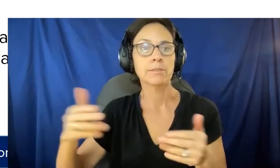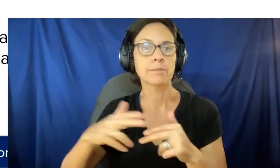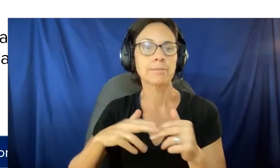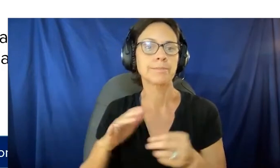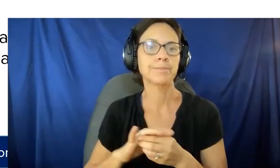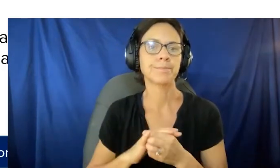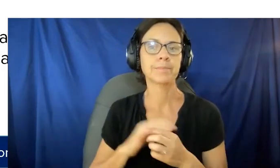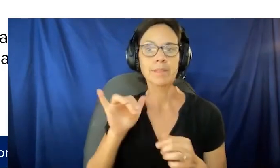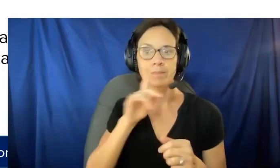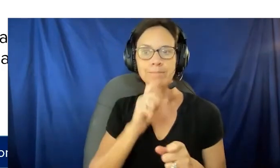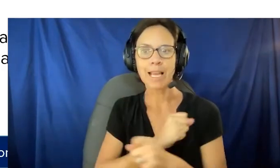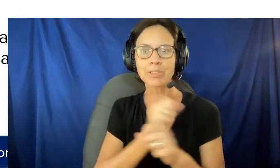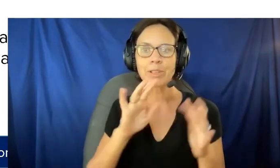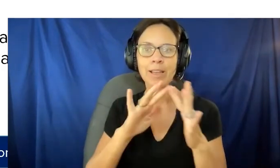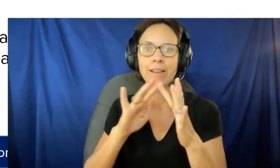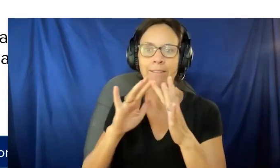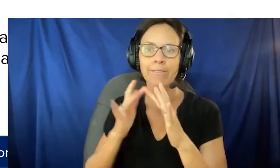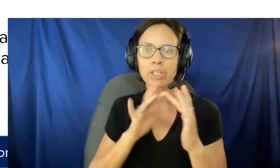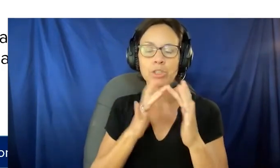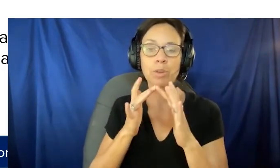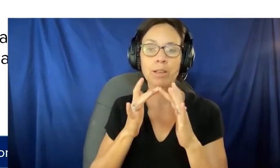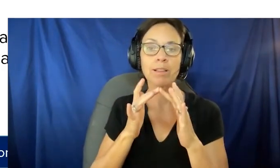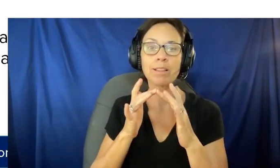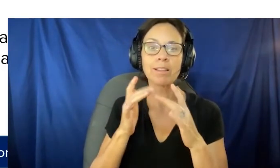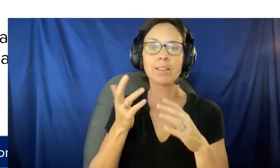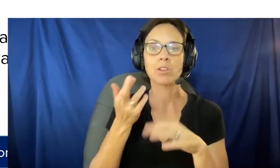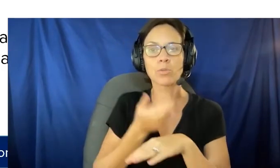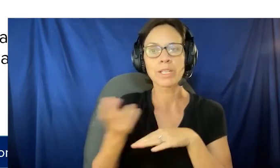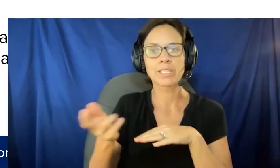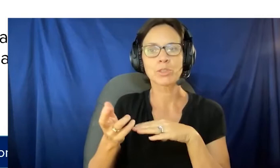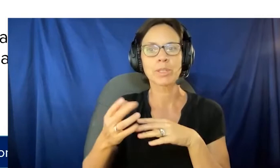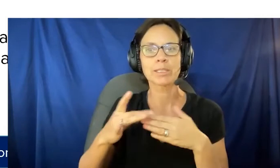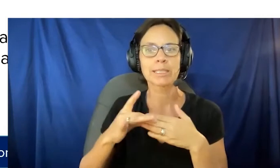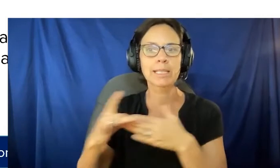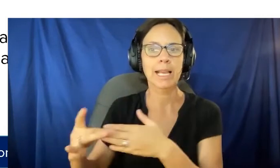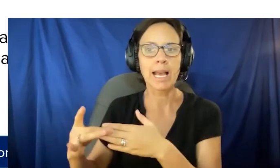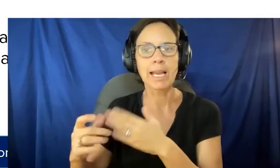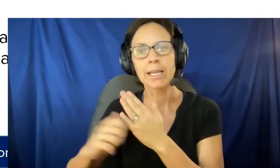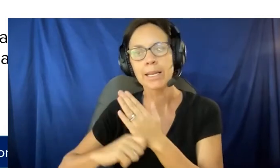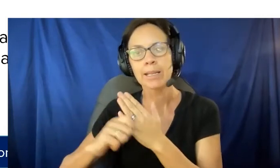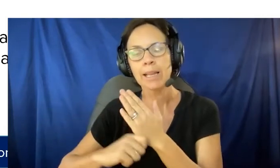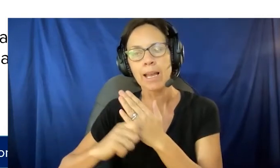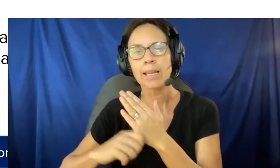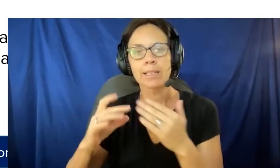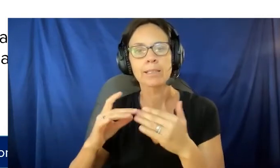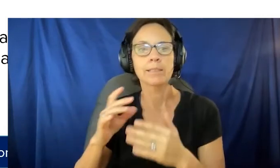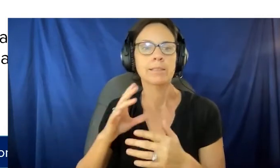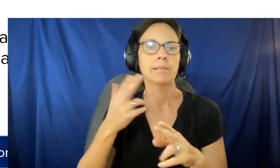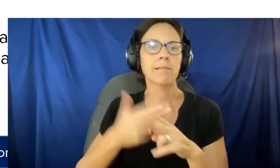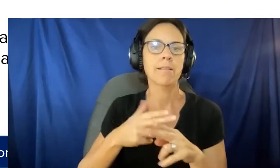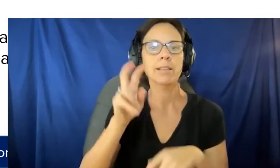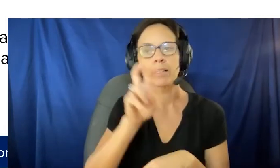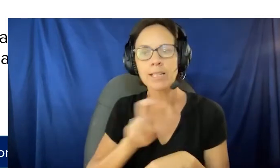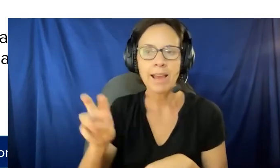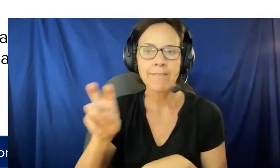a virtual resource guide called Navigating Life Transitions. And it's